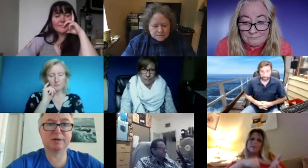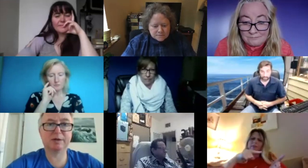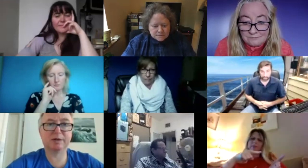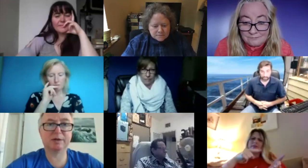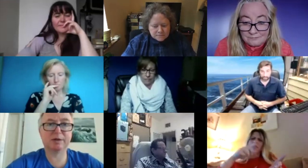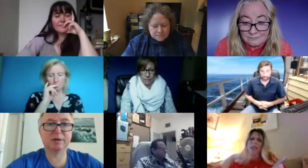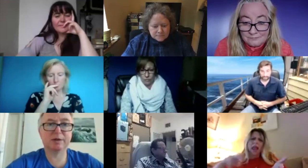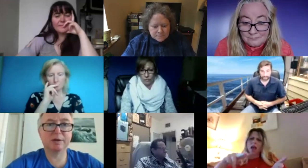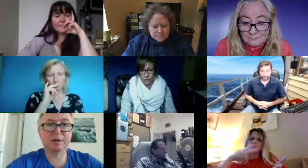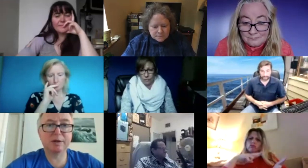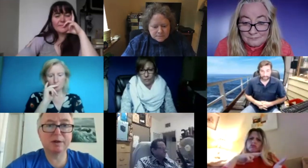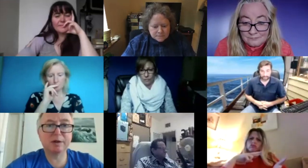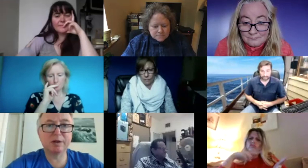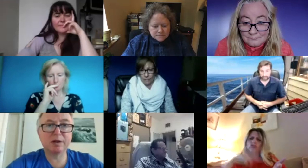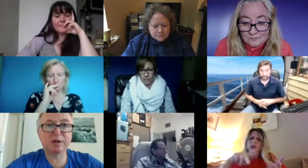Maggie?